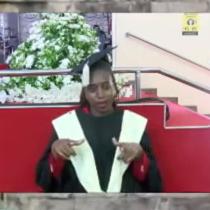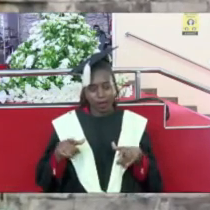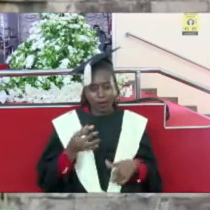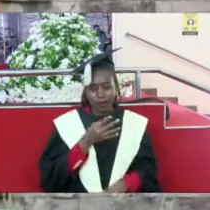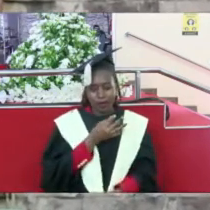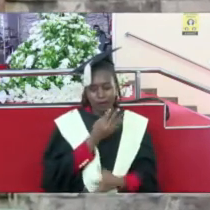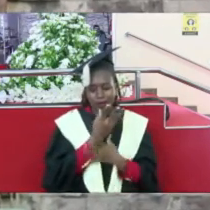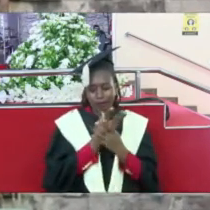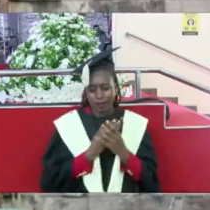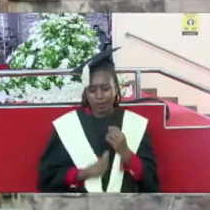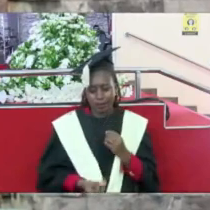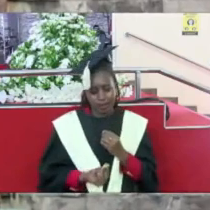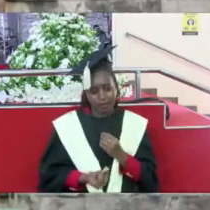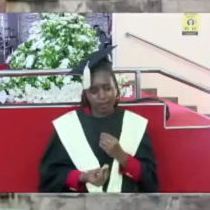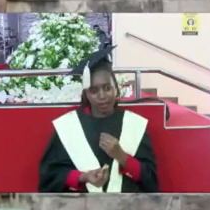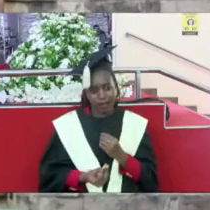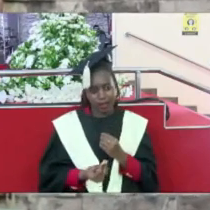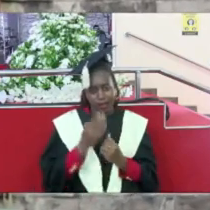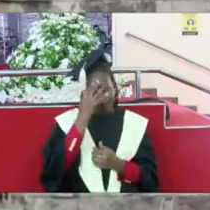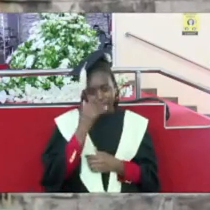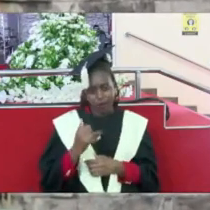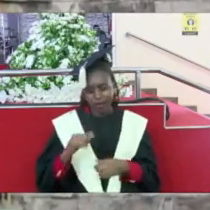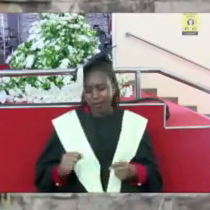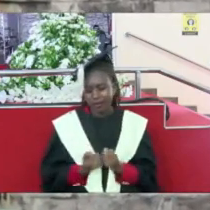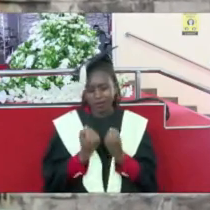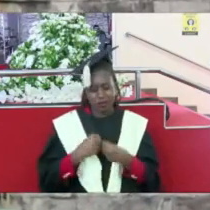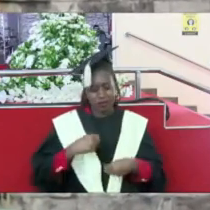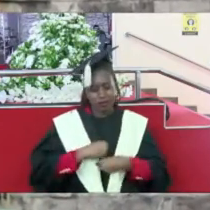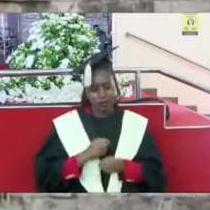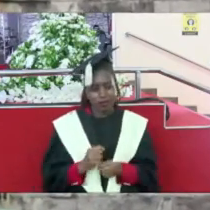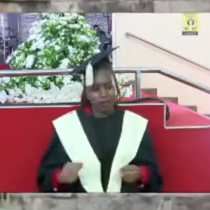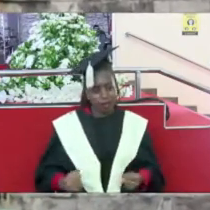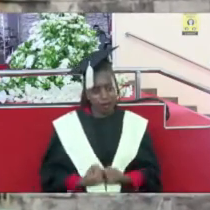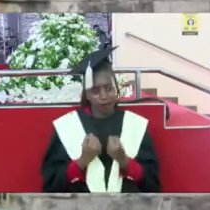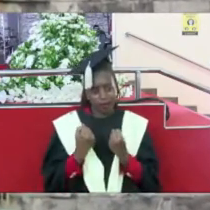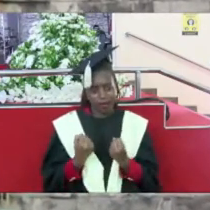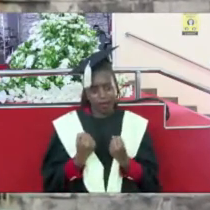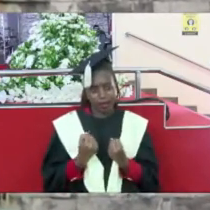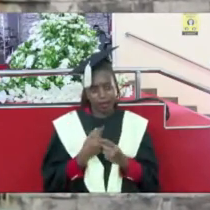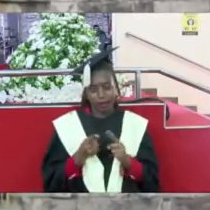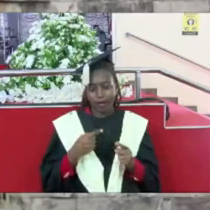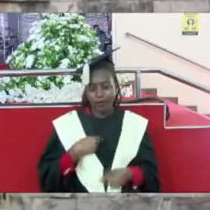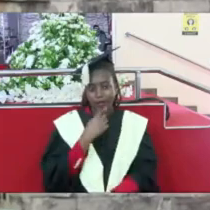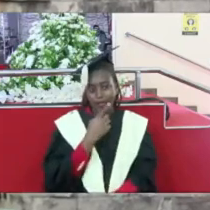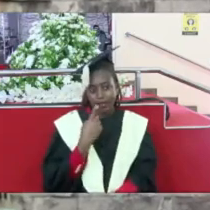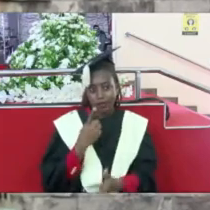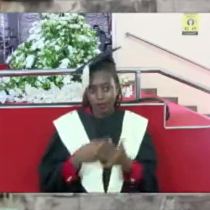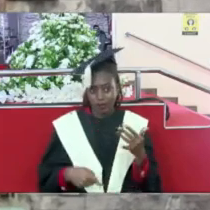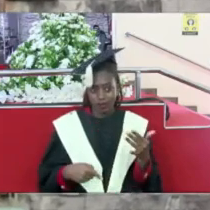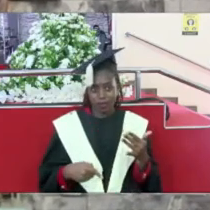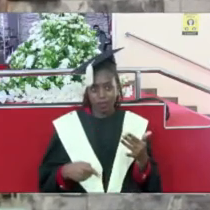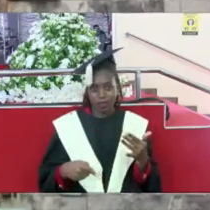frustrated because we cannot make it happen. And I also want to tell you, you cannot